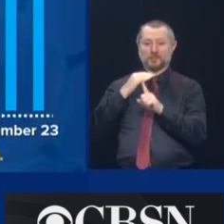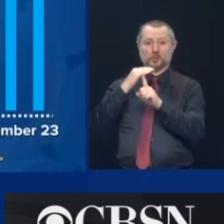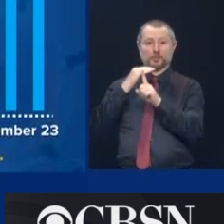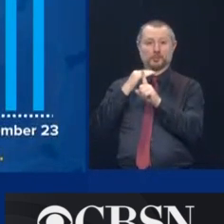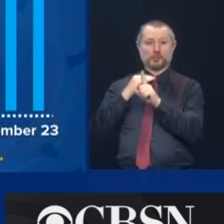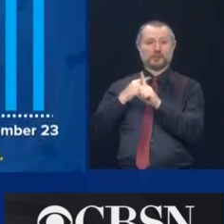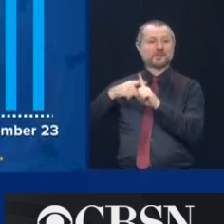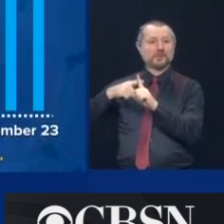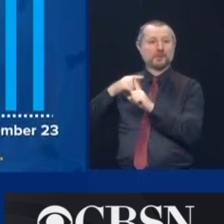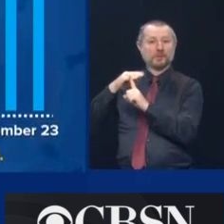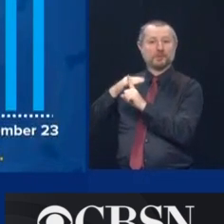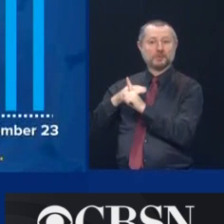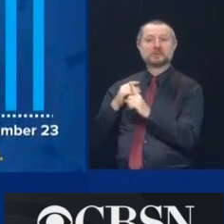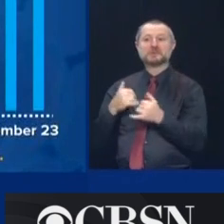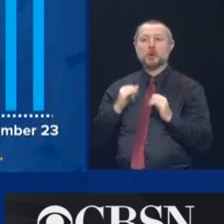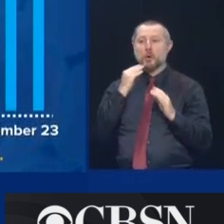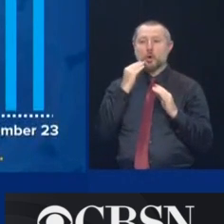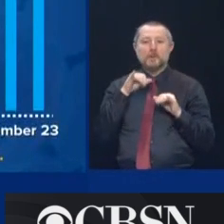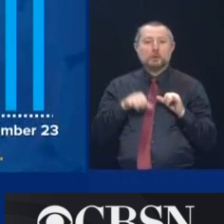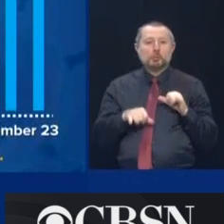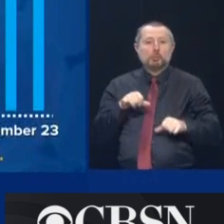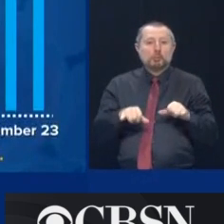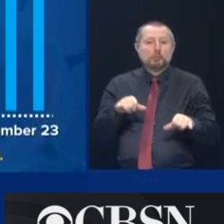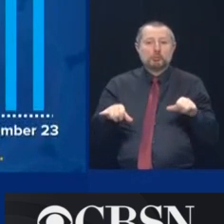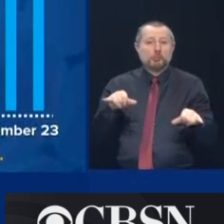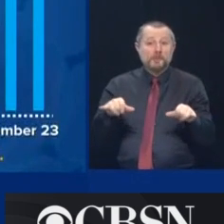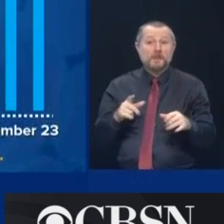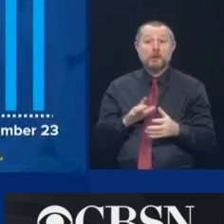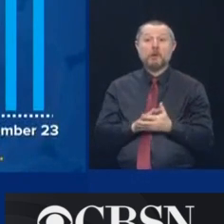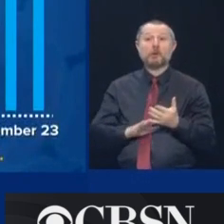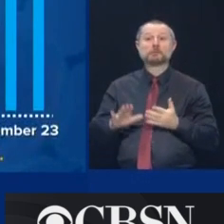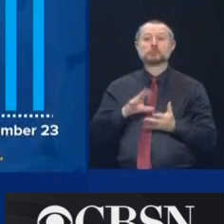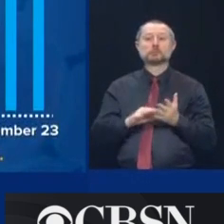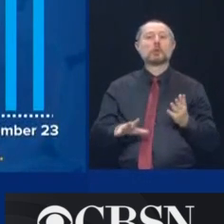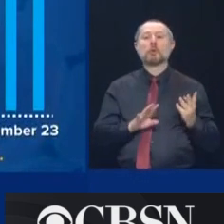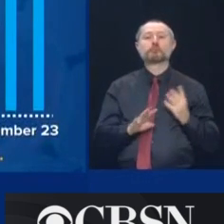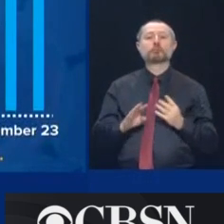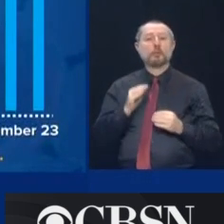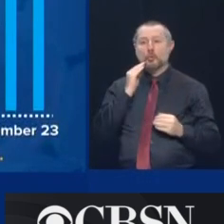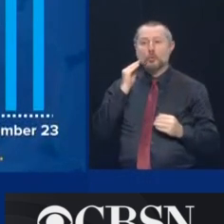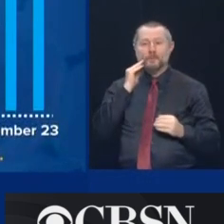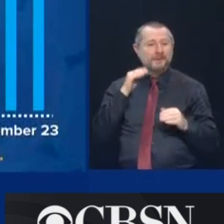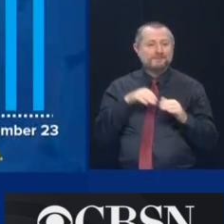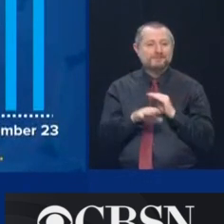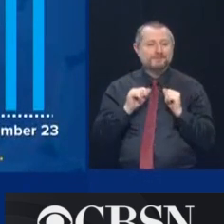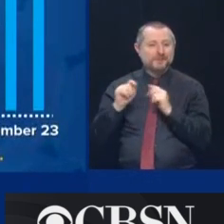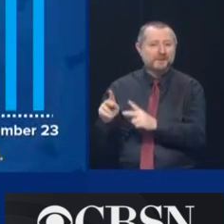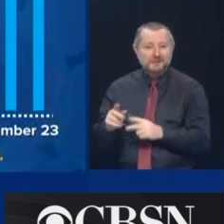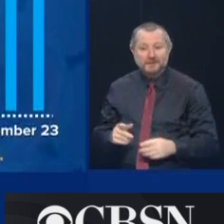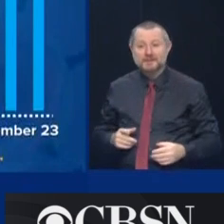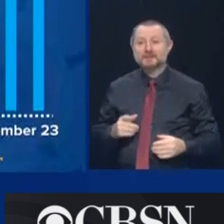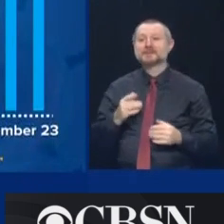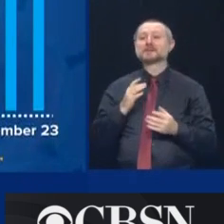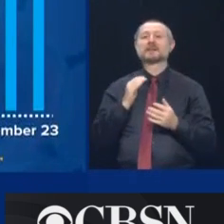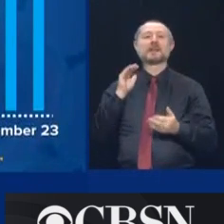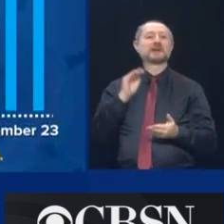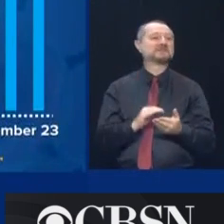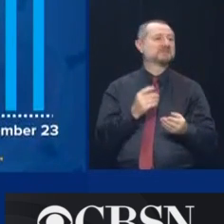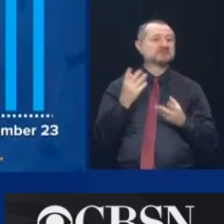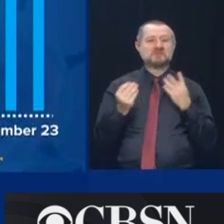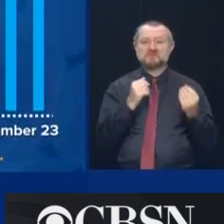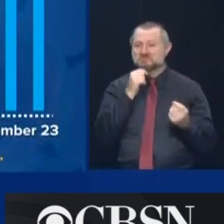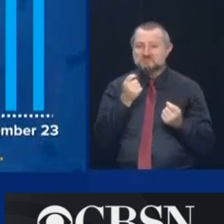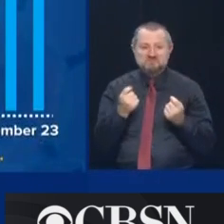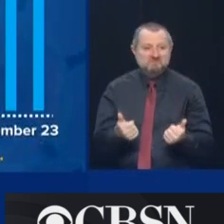indoors, college students start to come home, there's less outdoor activity. They talk